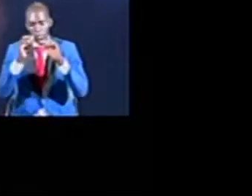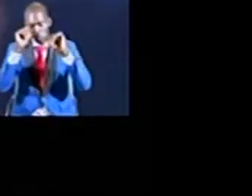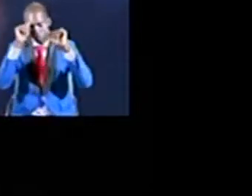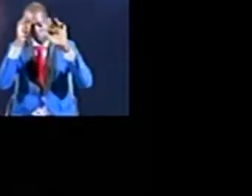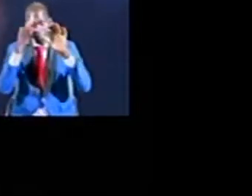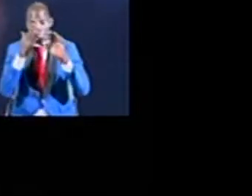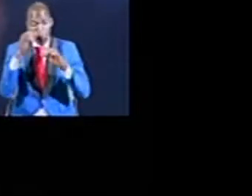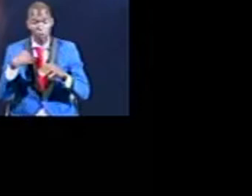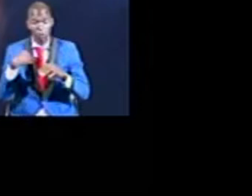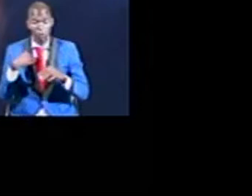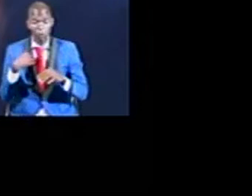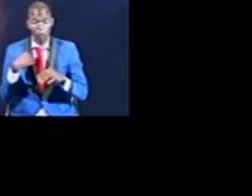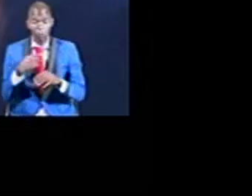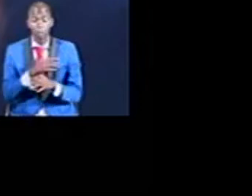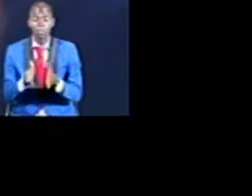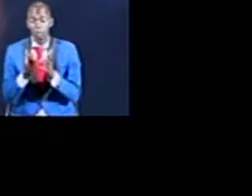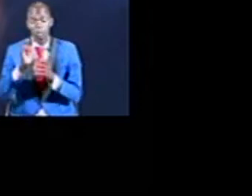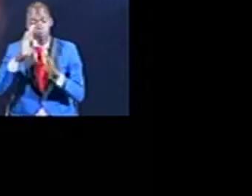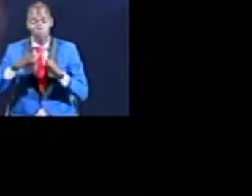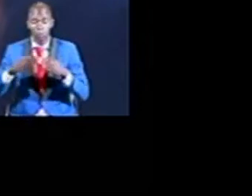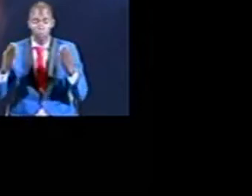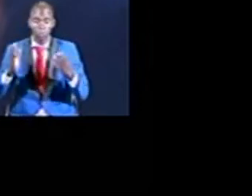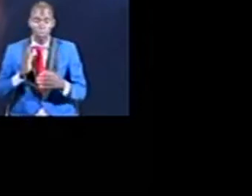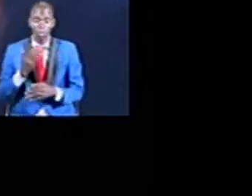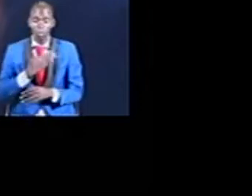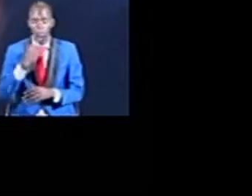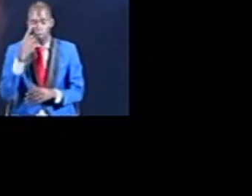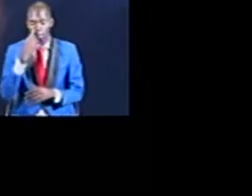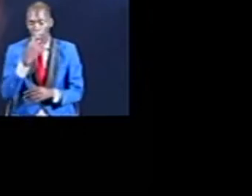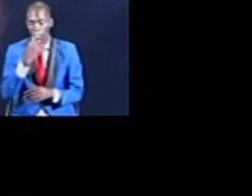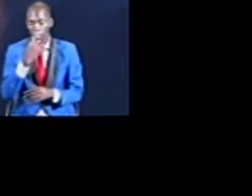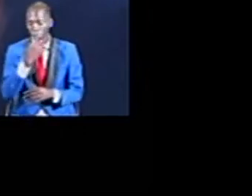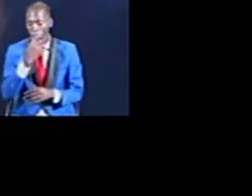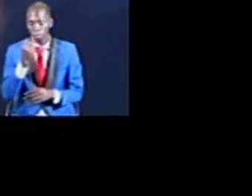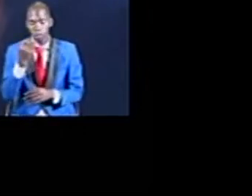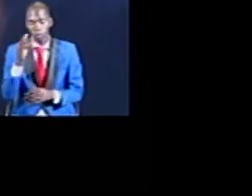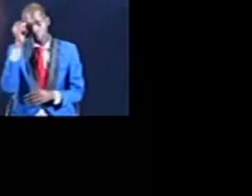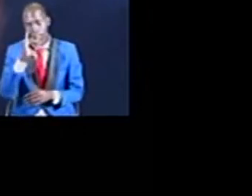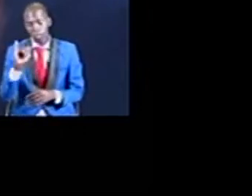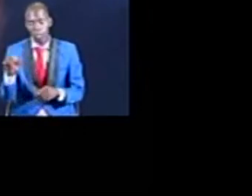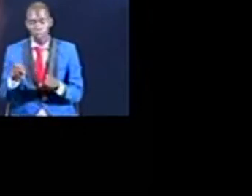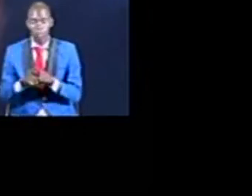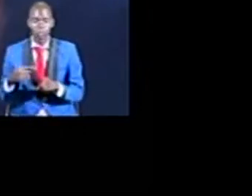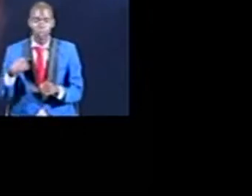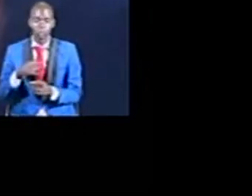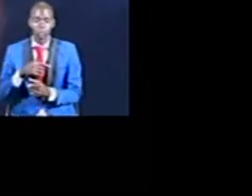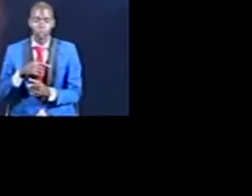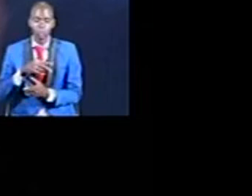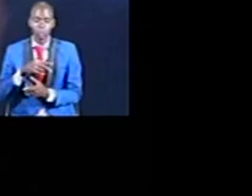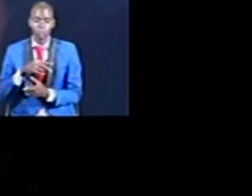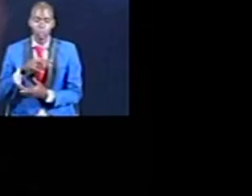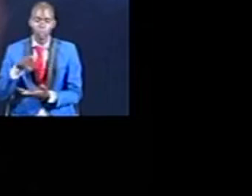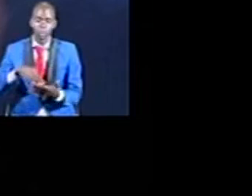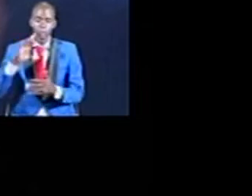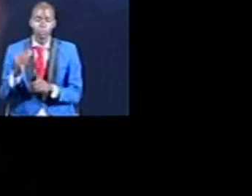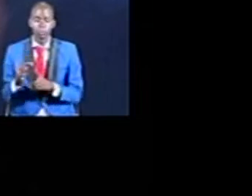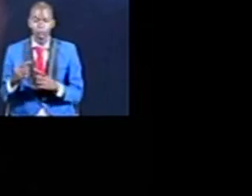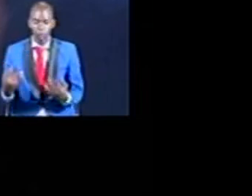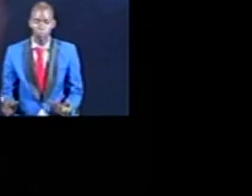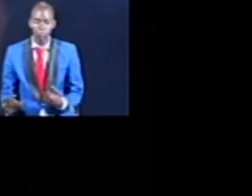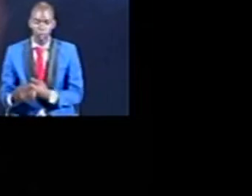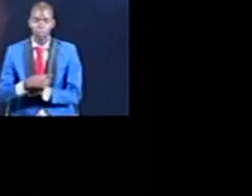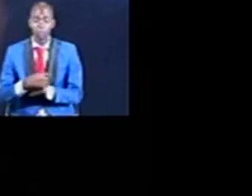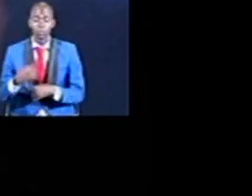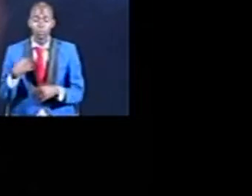you will open our eyes of understanding as we read your word today.